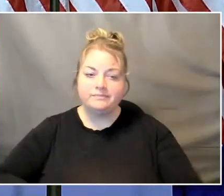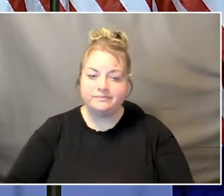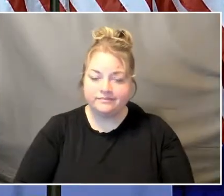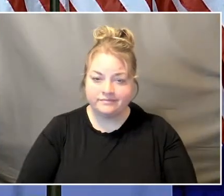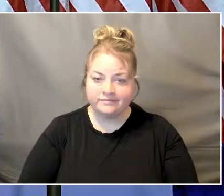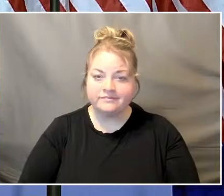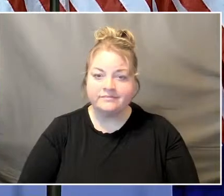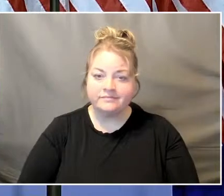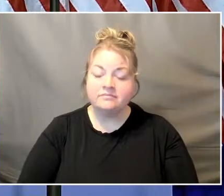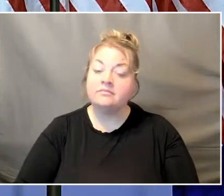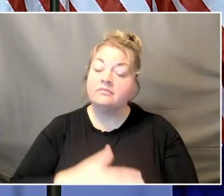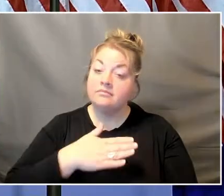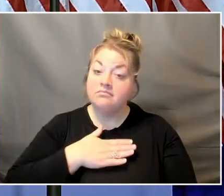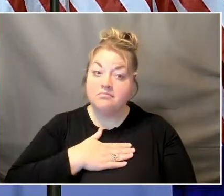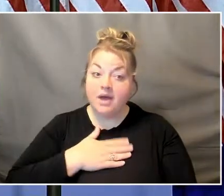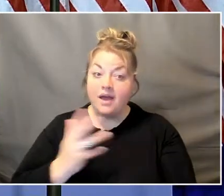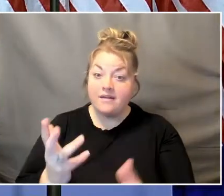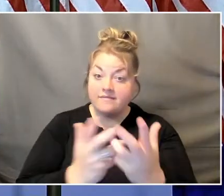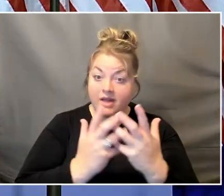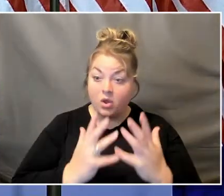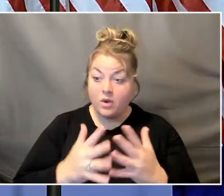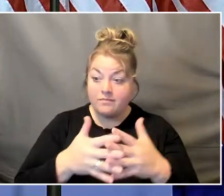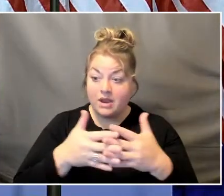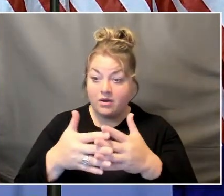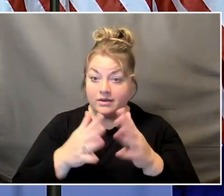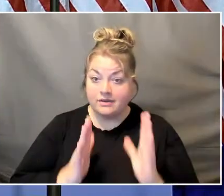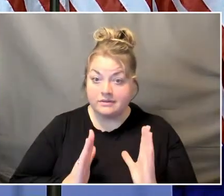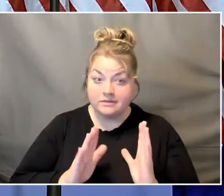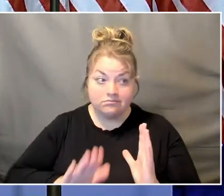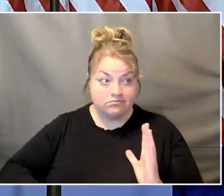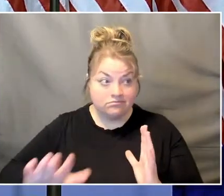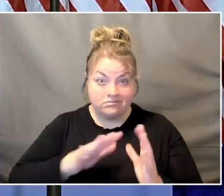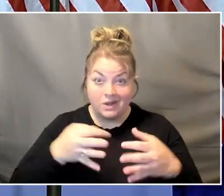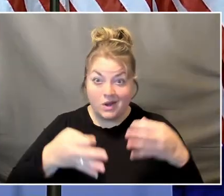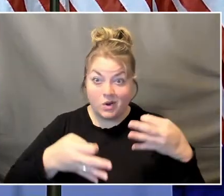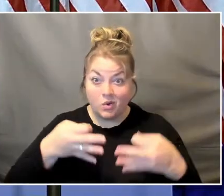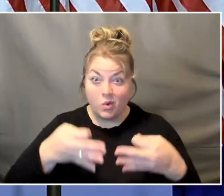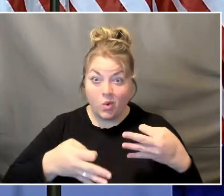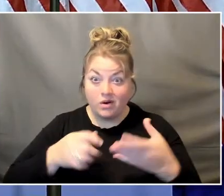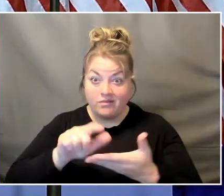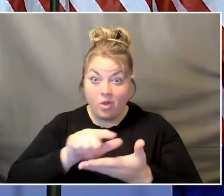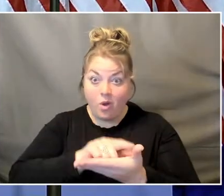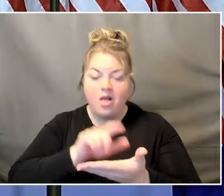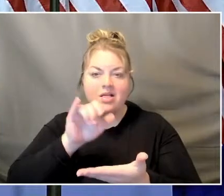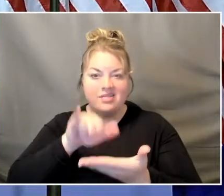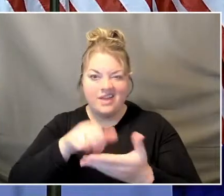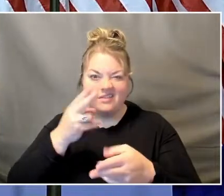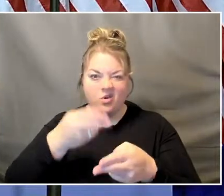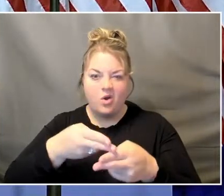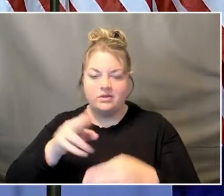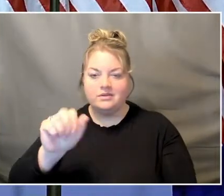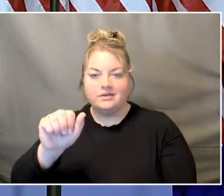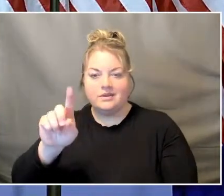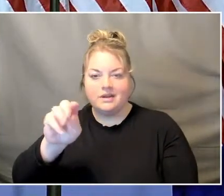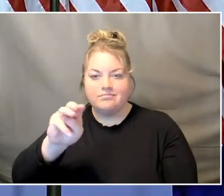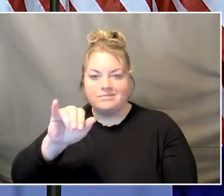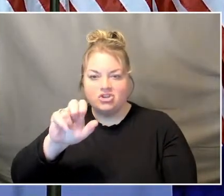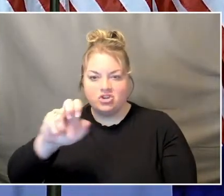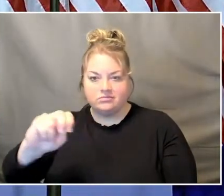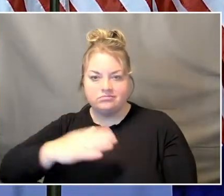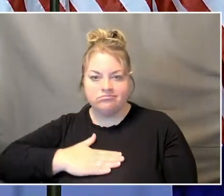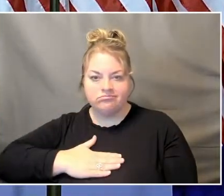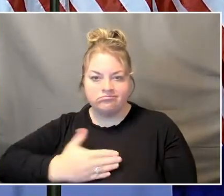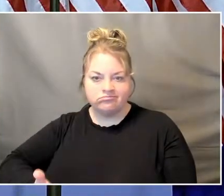My fellow Americans, in a court of law, that would be called an admission. And some would say a